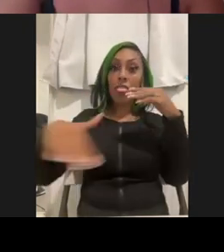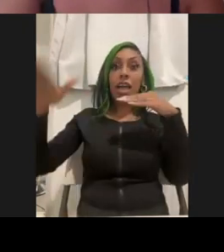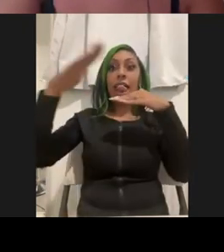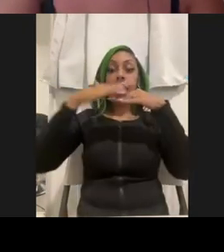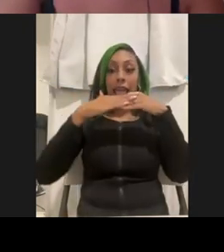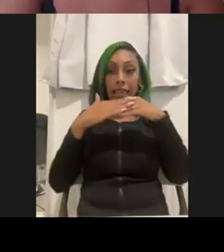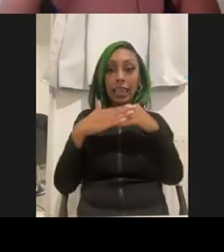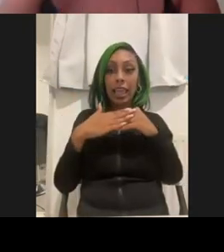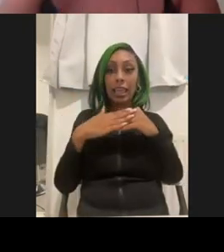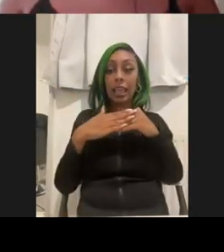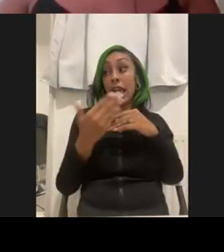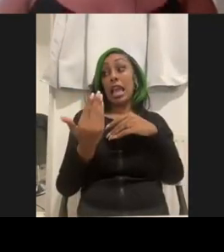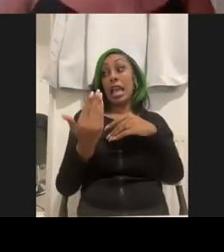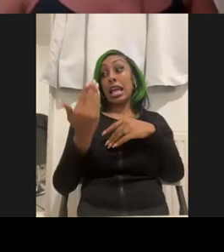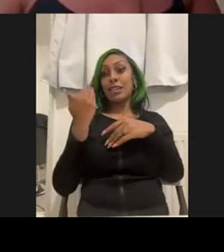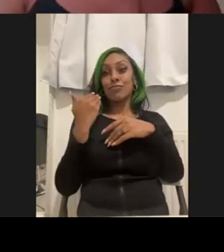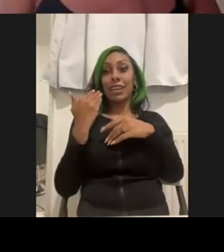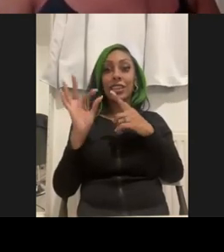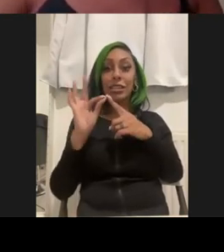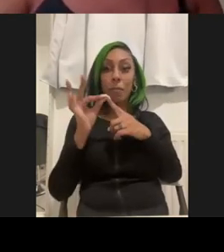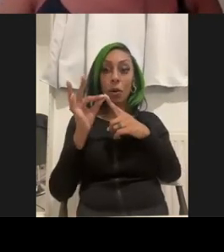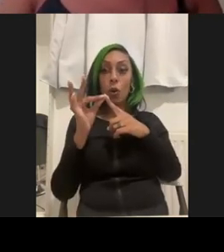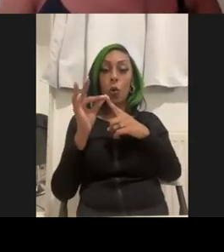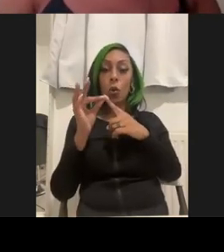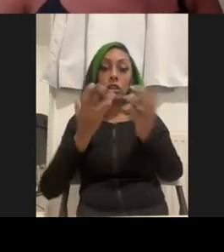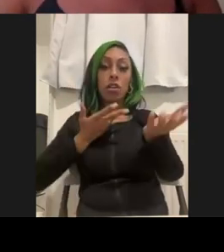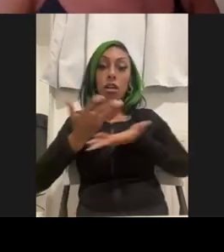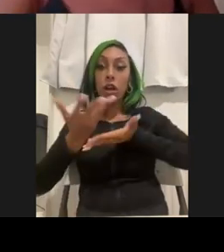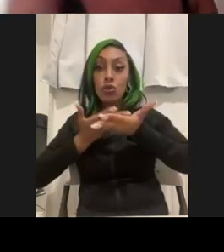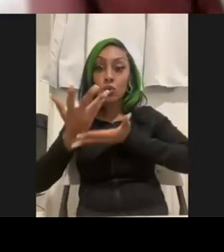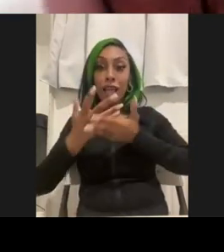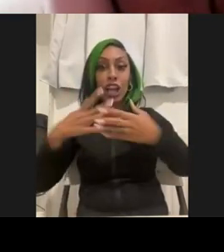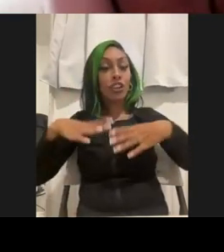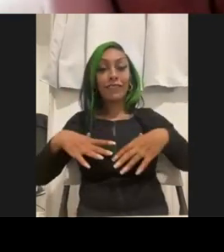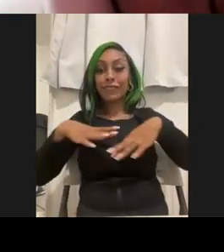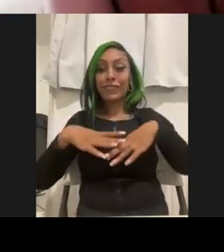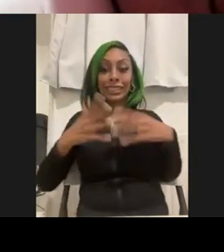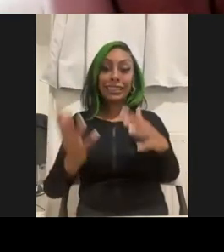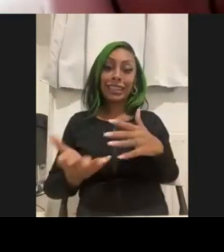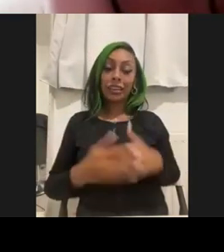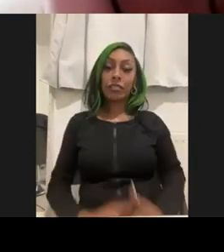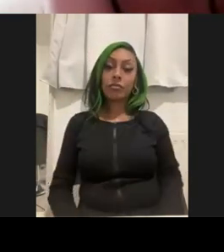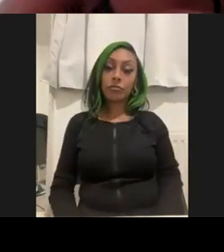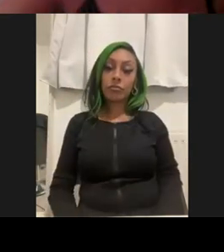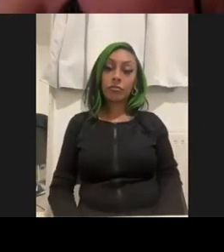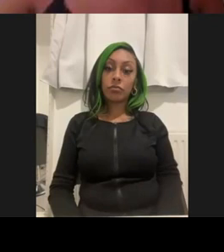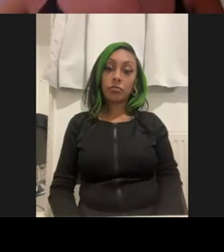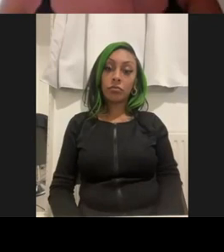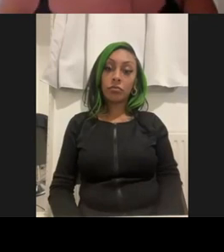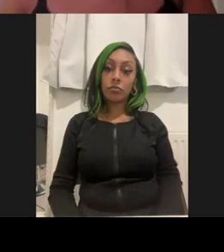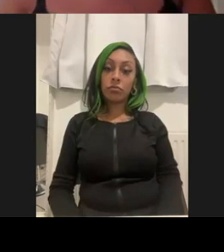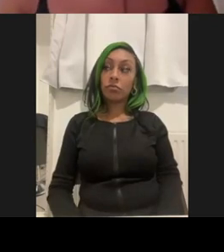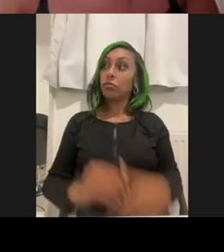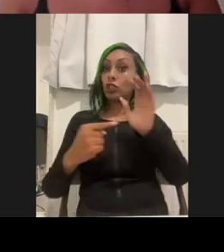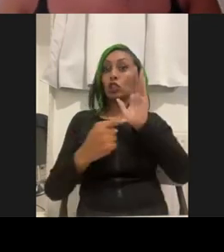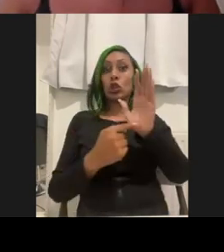to the previous point about consultation fatigue, because if the way the research is presented